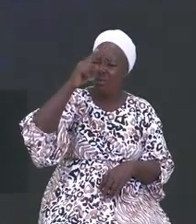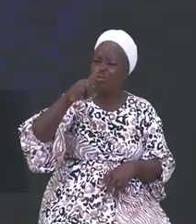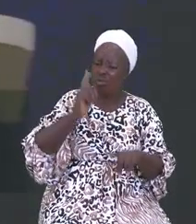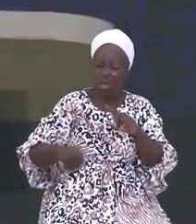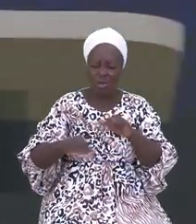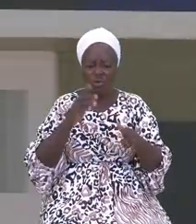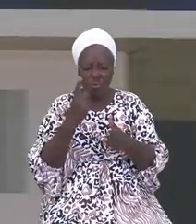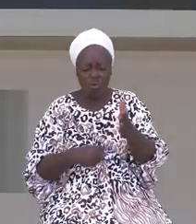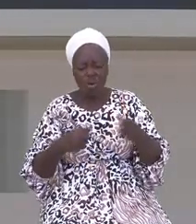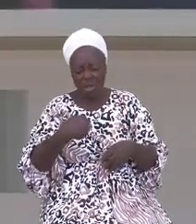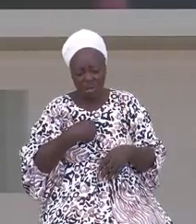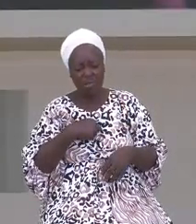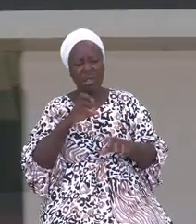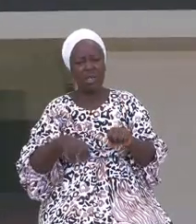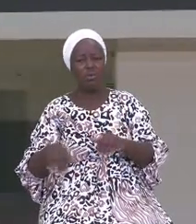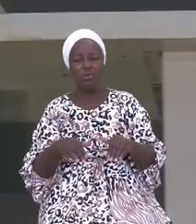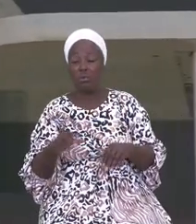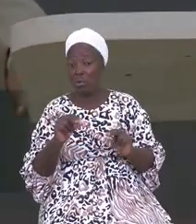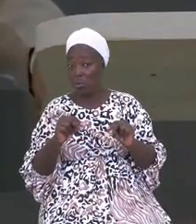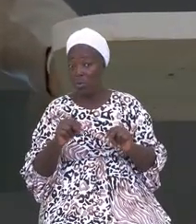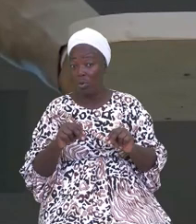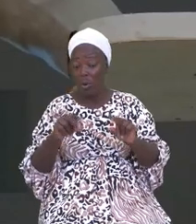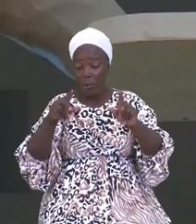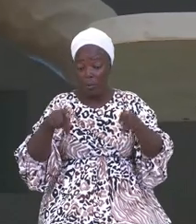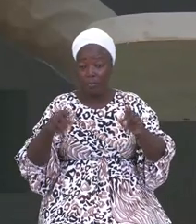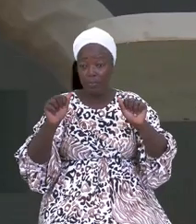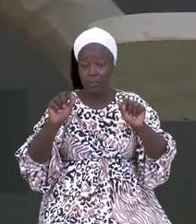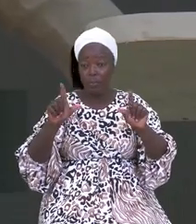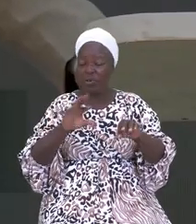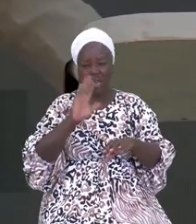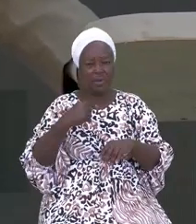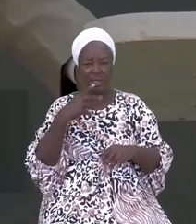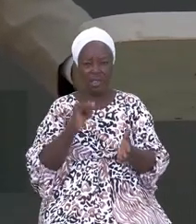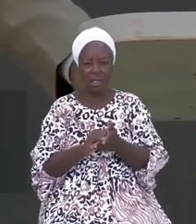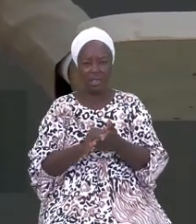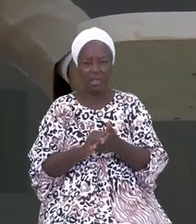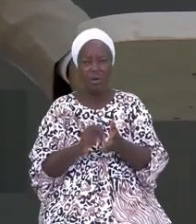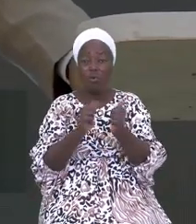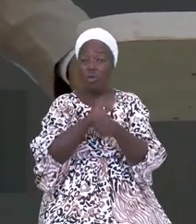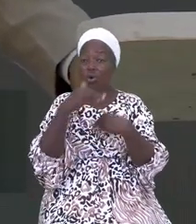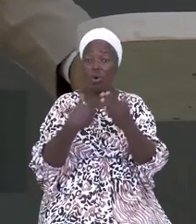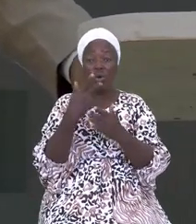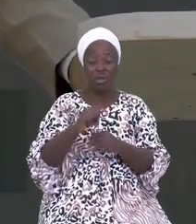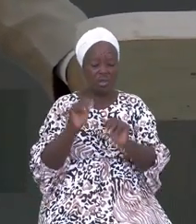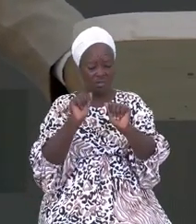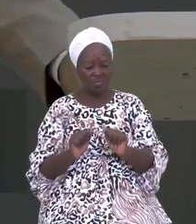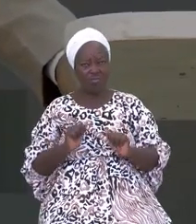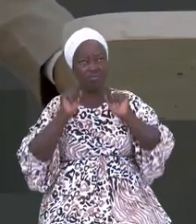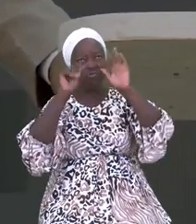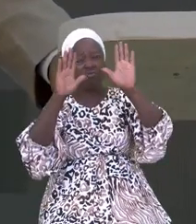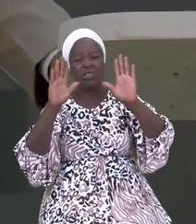do. No, he didn't say that. Paul the apostle, with all his commitment, all his